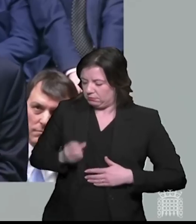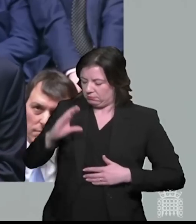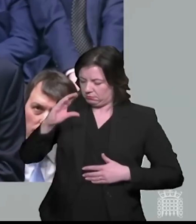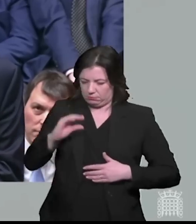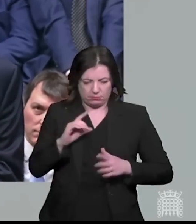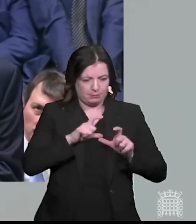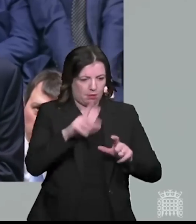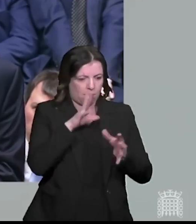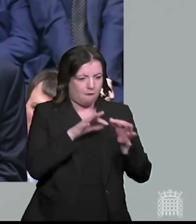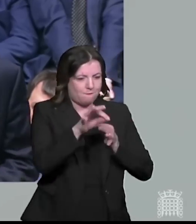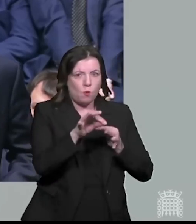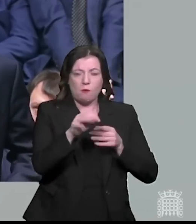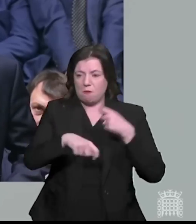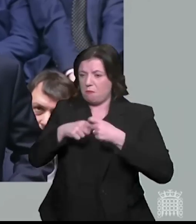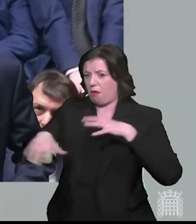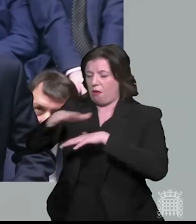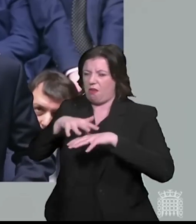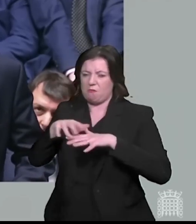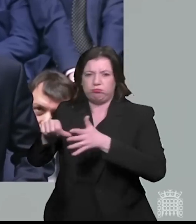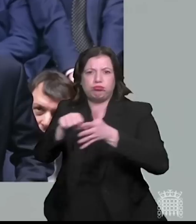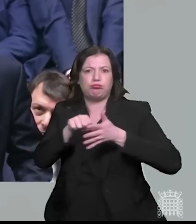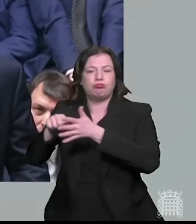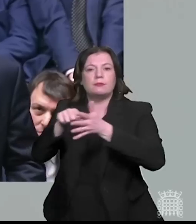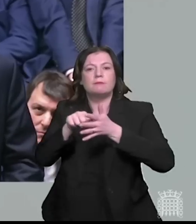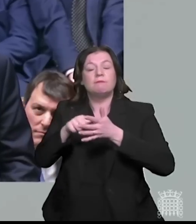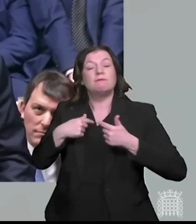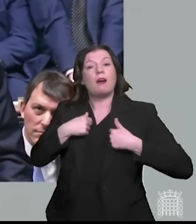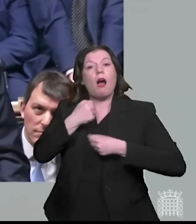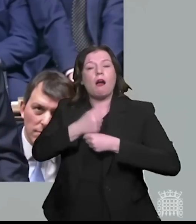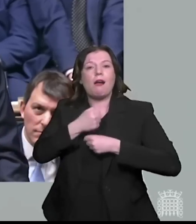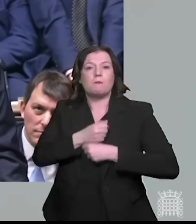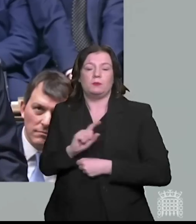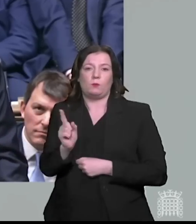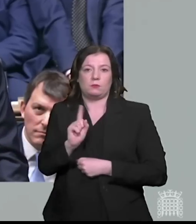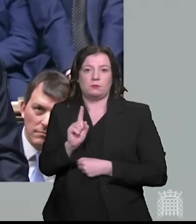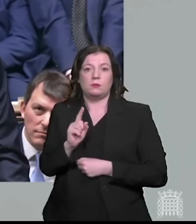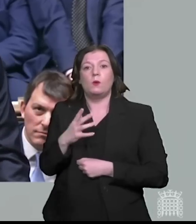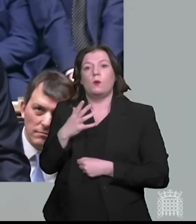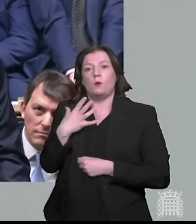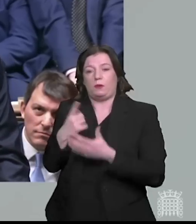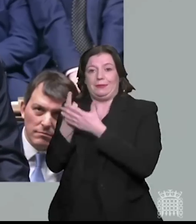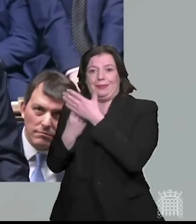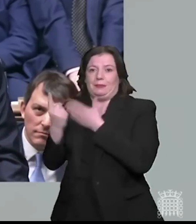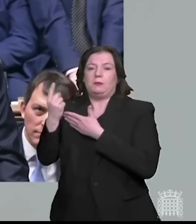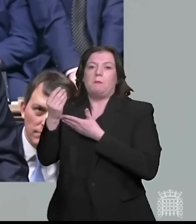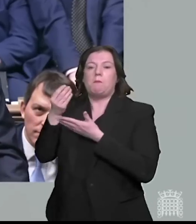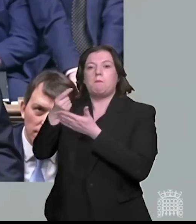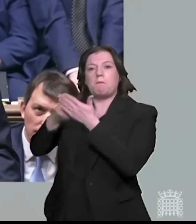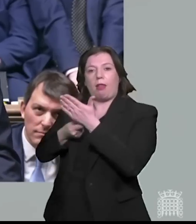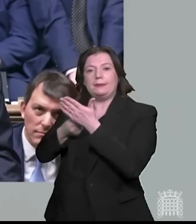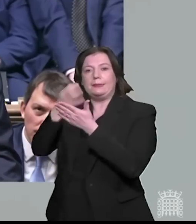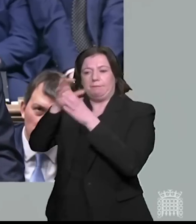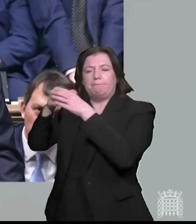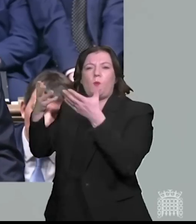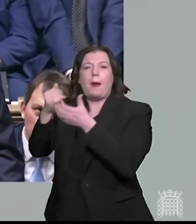foments industrial strife. This government remains steadfast in its support for the Independent Monetary Policy Committee at the Bank of England